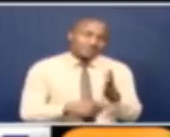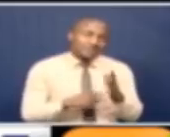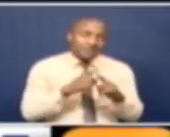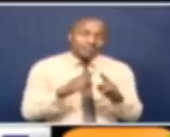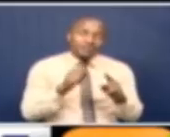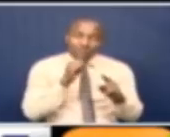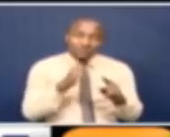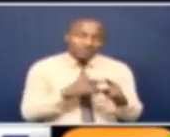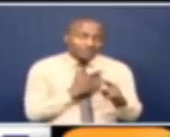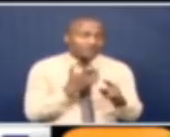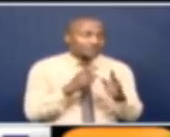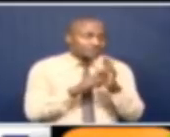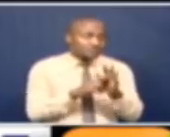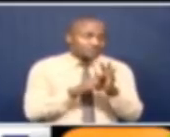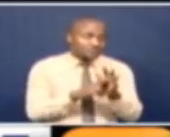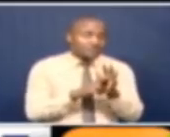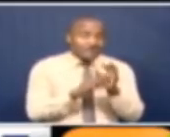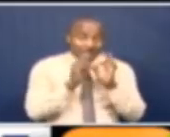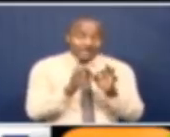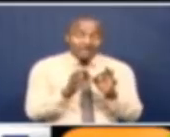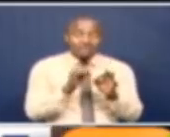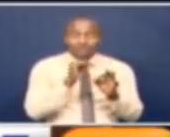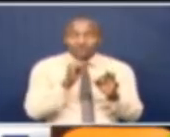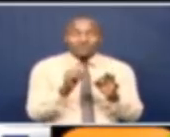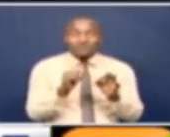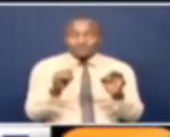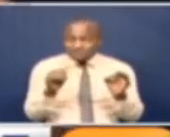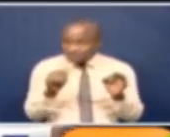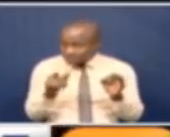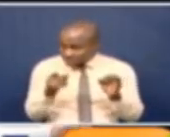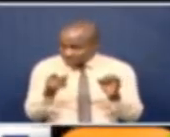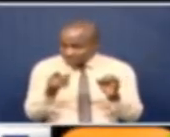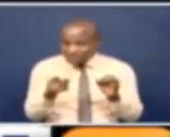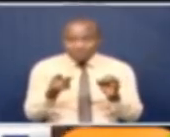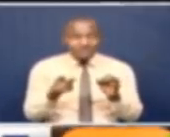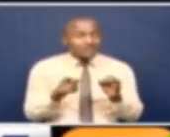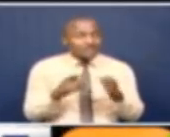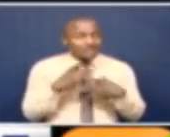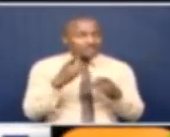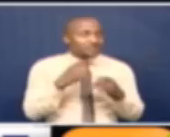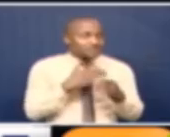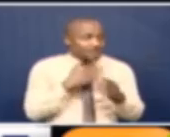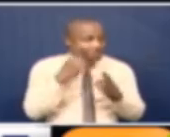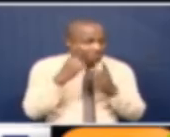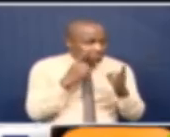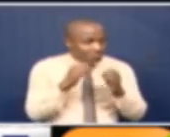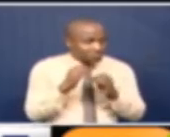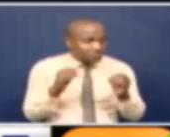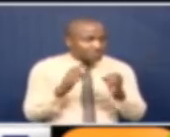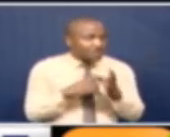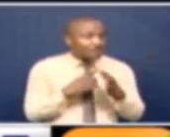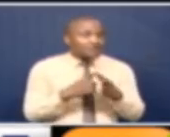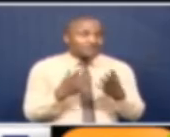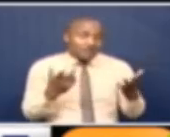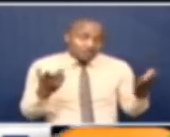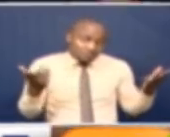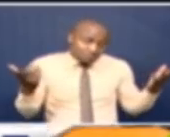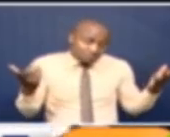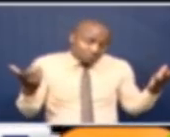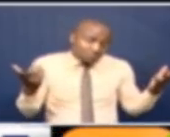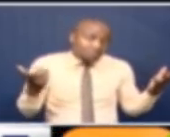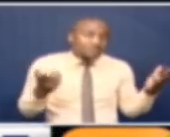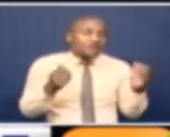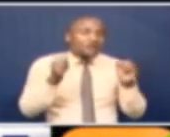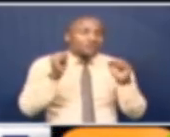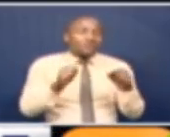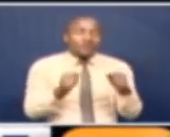feel represented. So if we don't feel that our interest is being taken into consideration, then we might as well go out there.